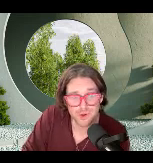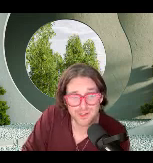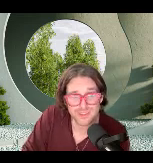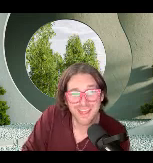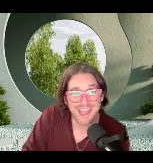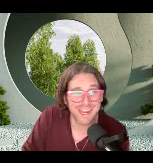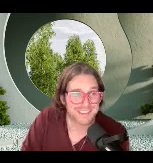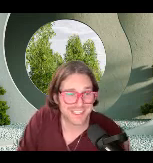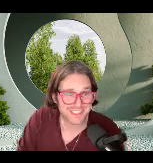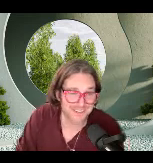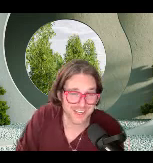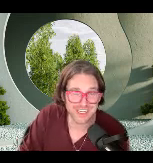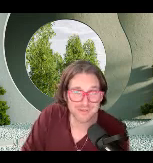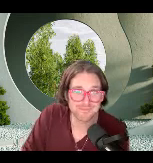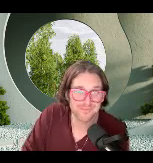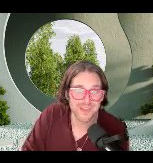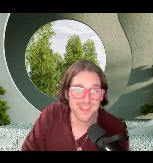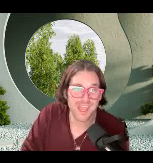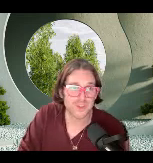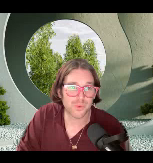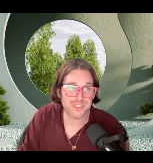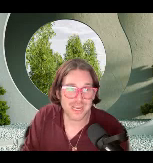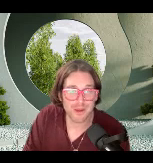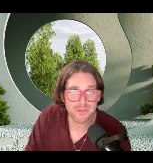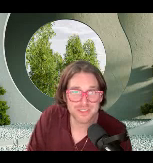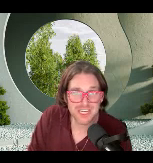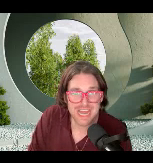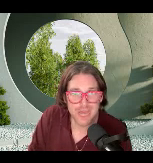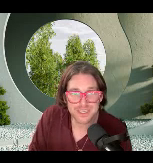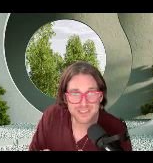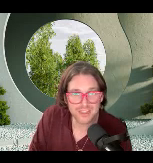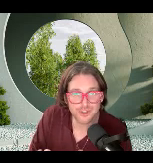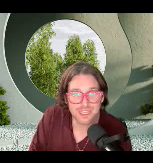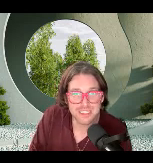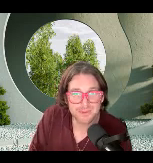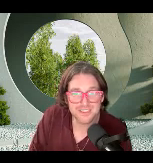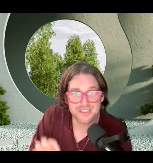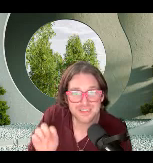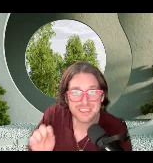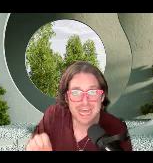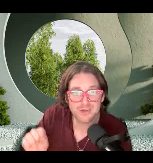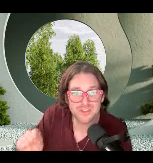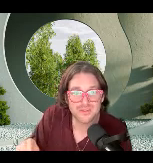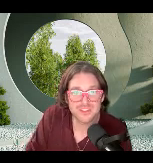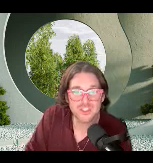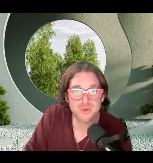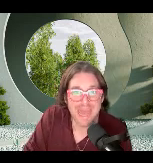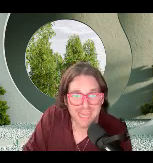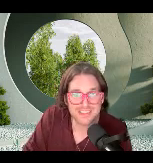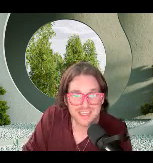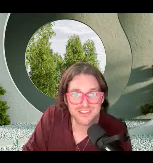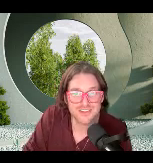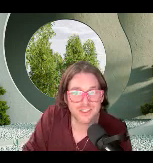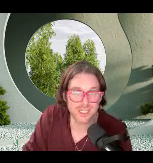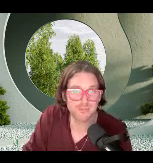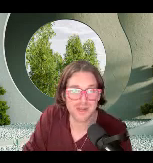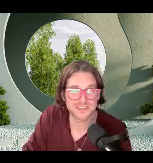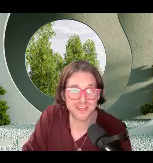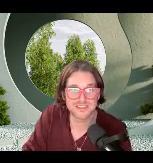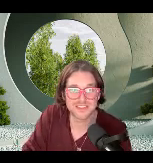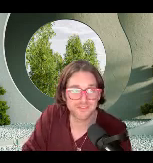access, support, and executive functioning. And so when we talk about representation, how do we design learning experiences that allow students to access